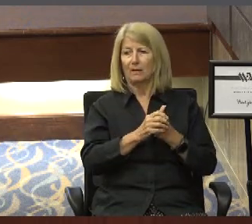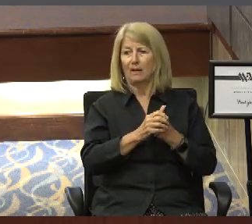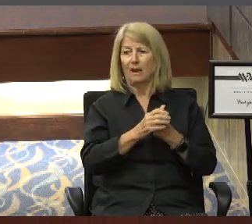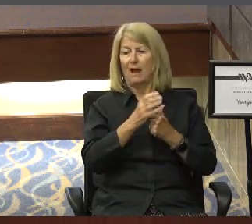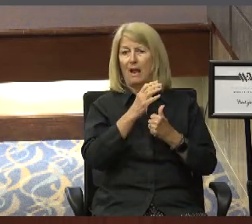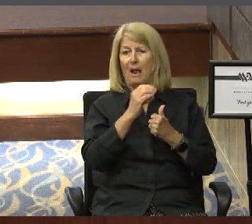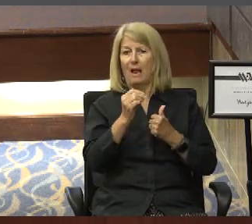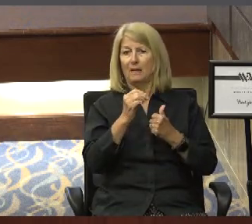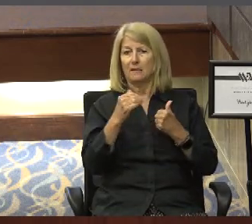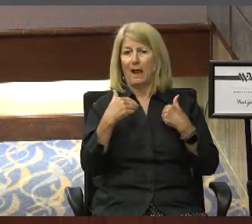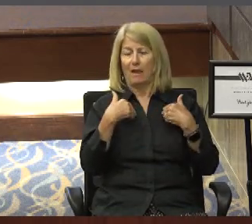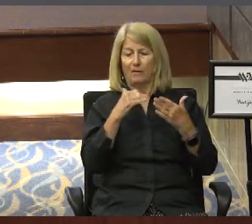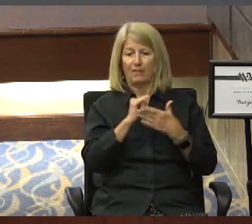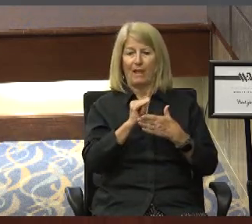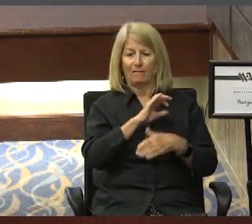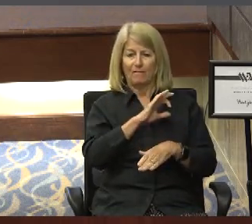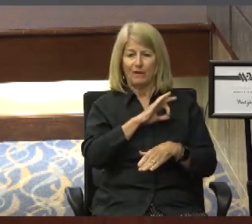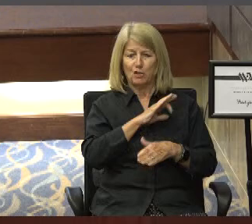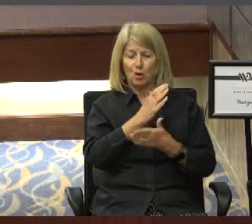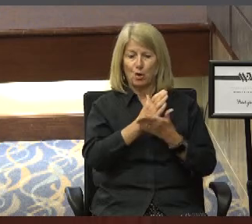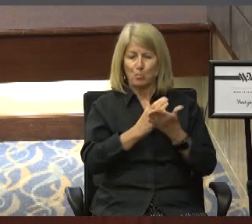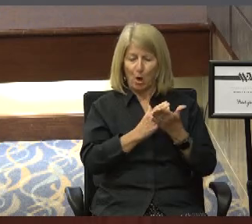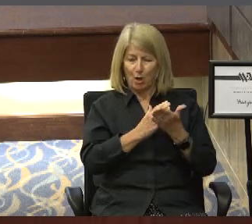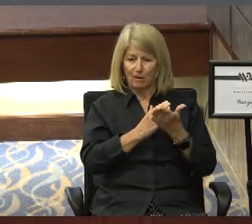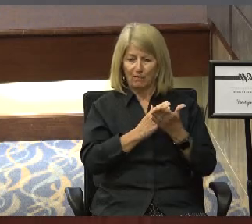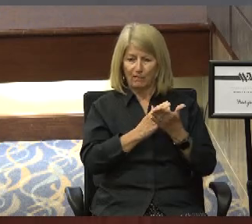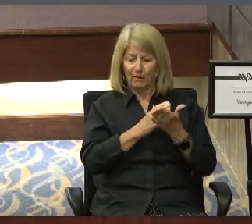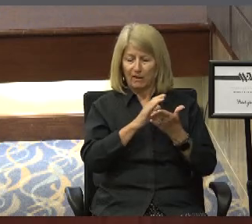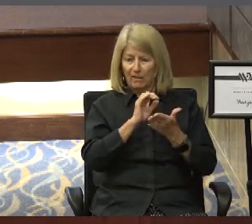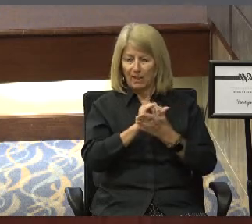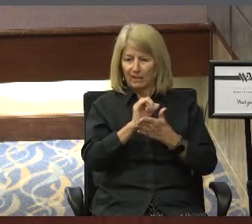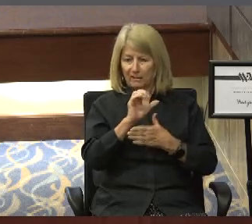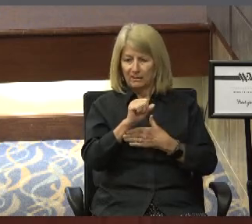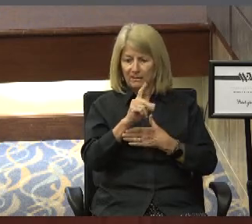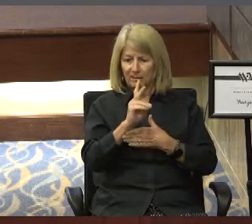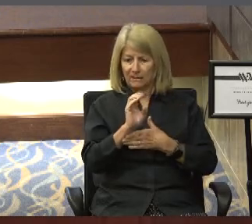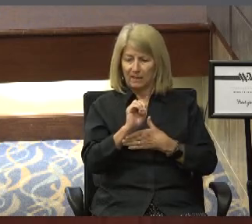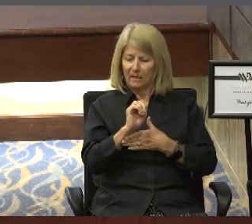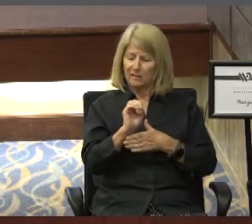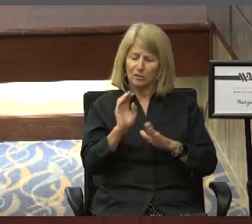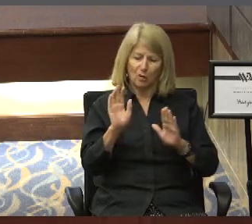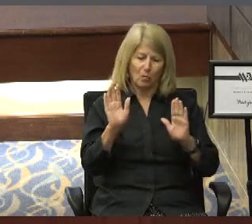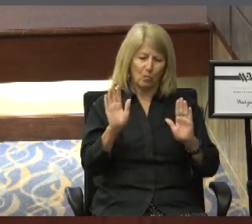And having that feature as part of this overall site is going to be great.